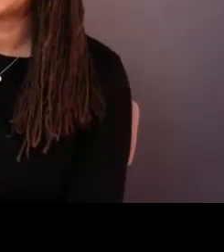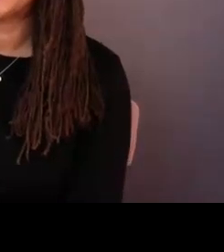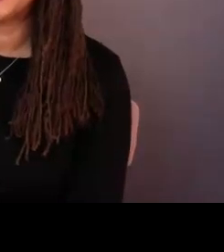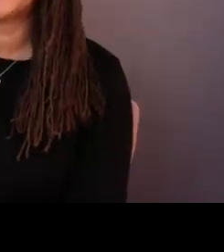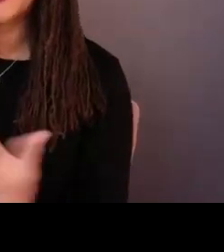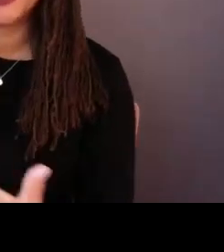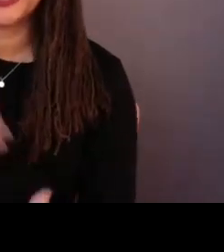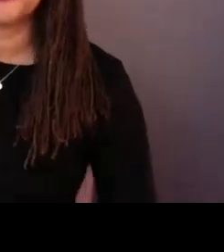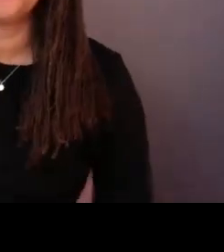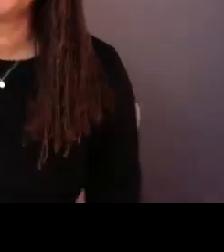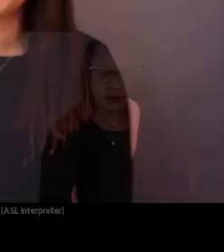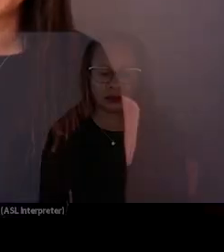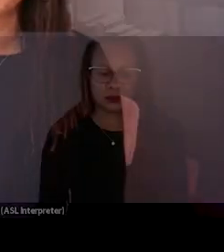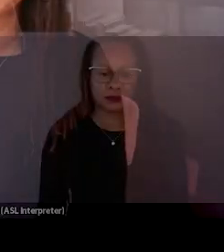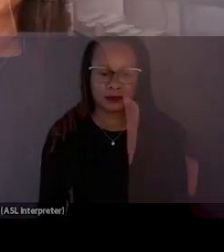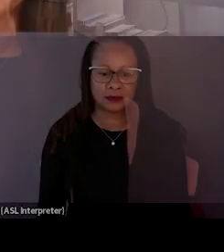Thank you.